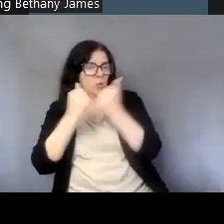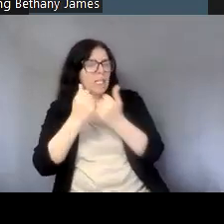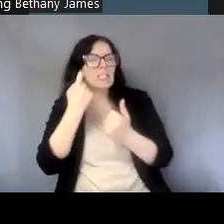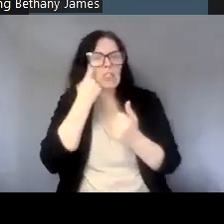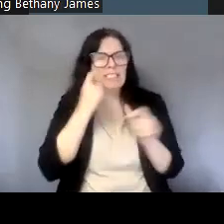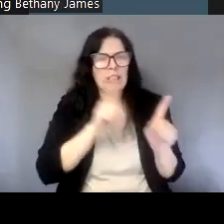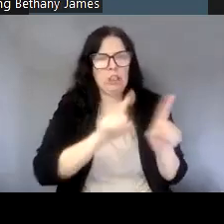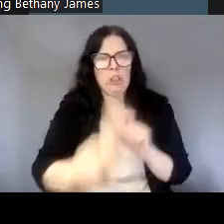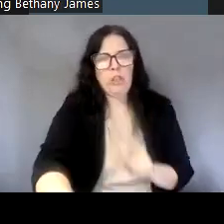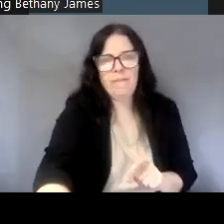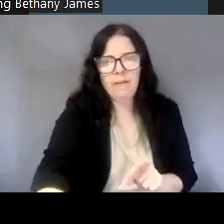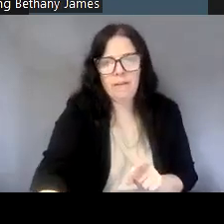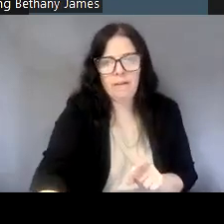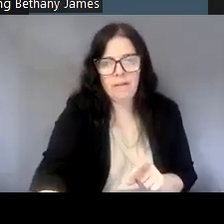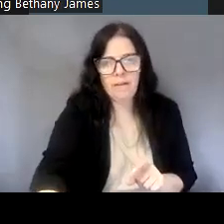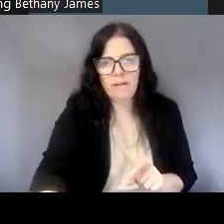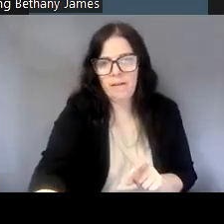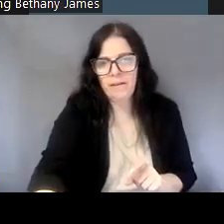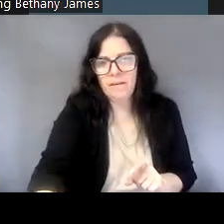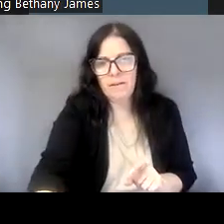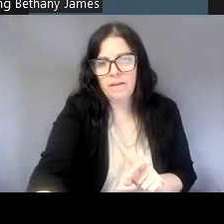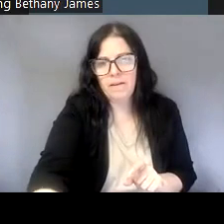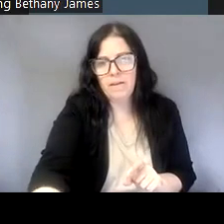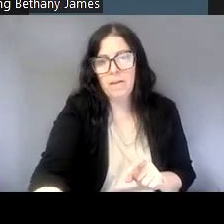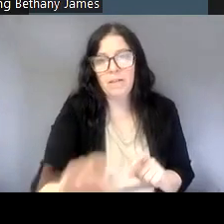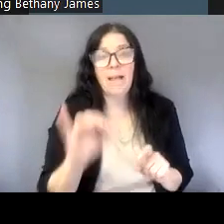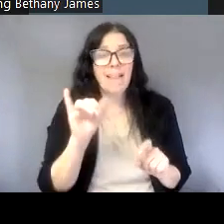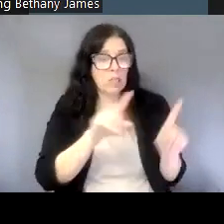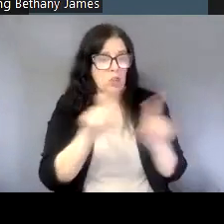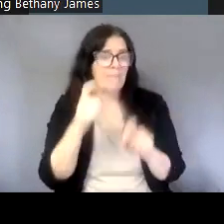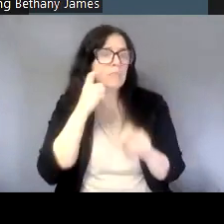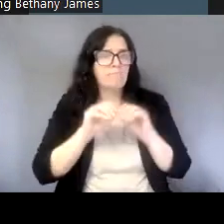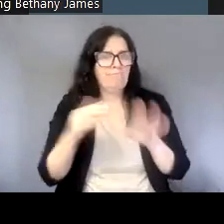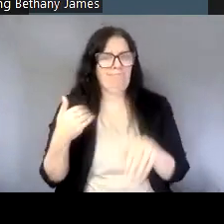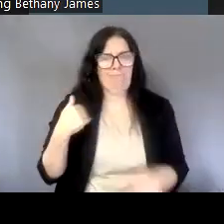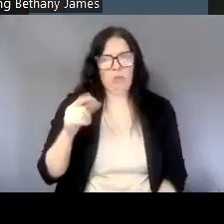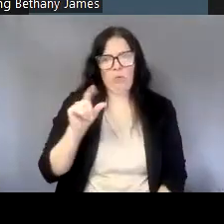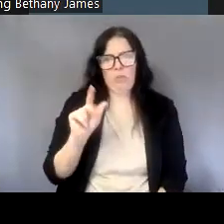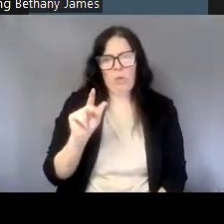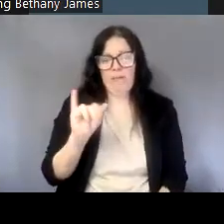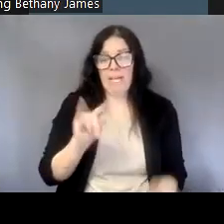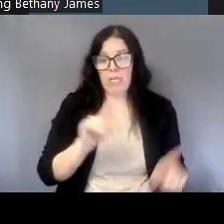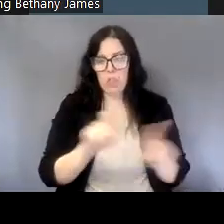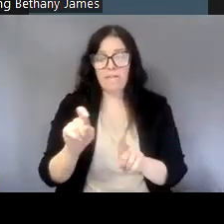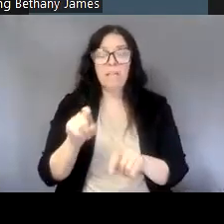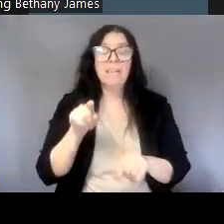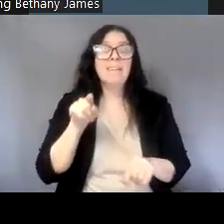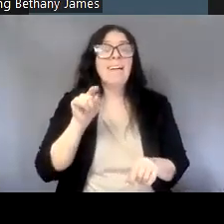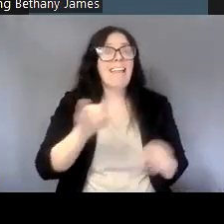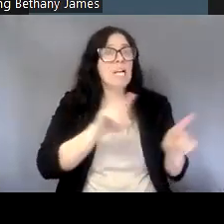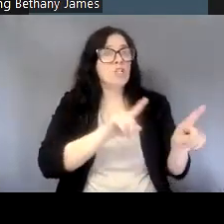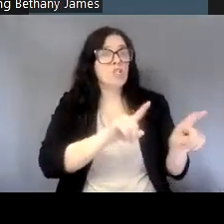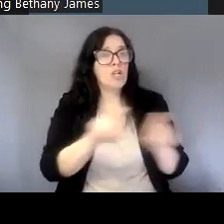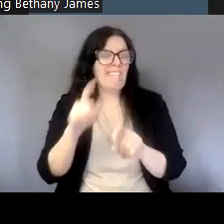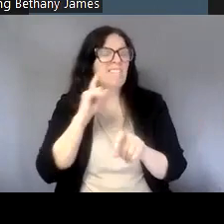survey that was just released 2023, a survey, and it shows a really high increase in